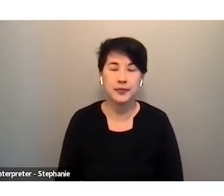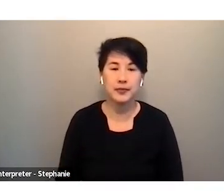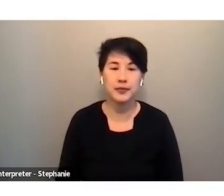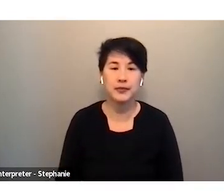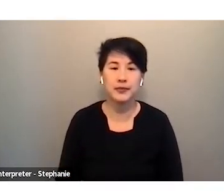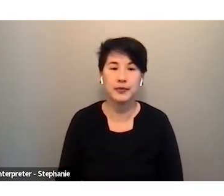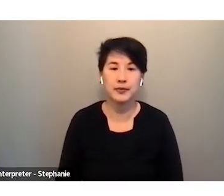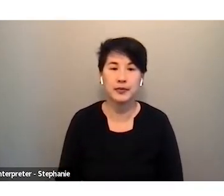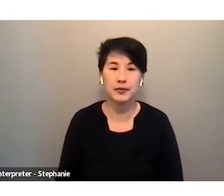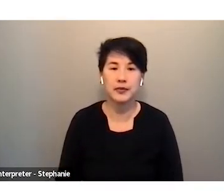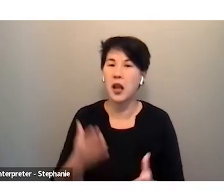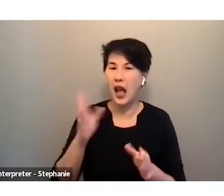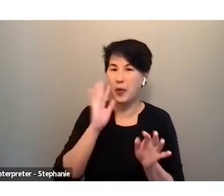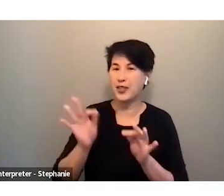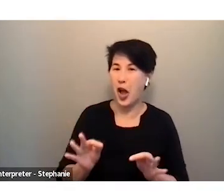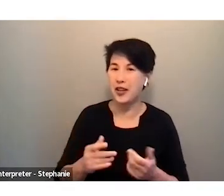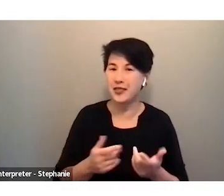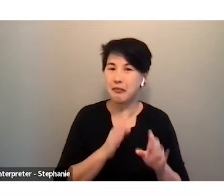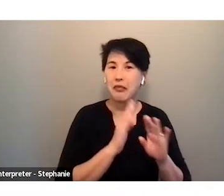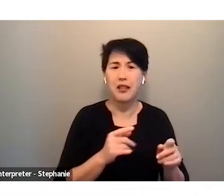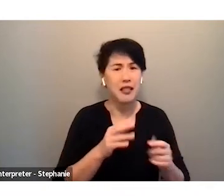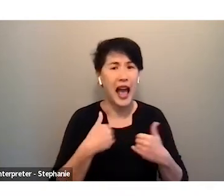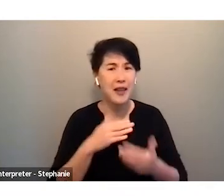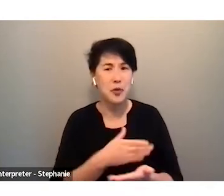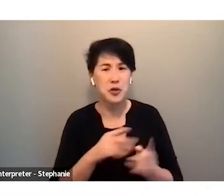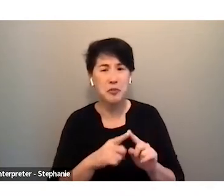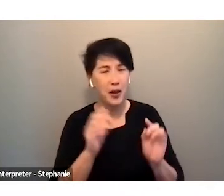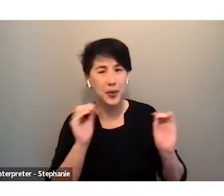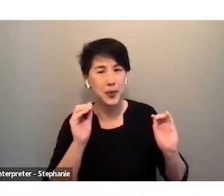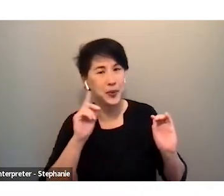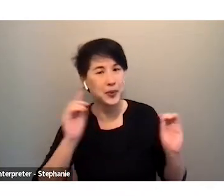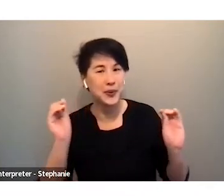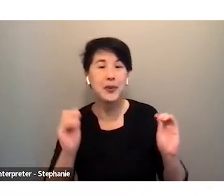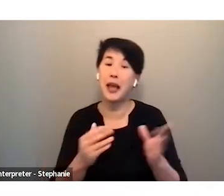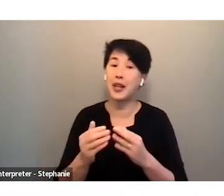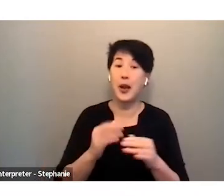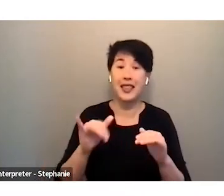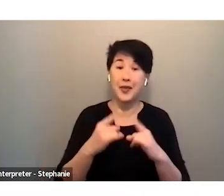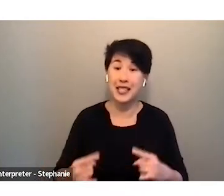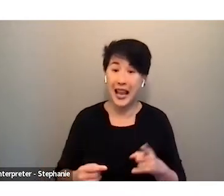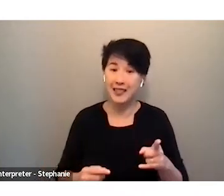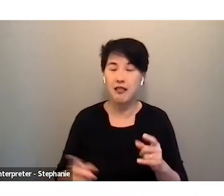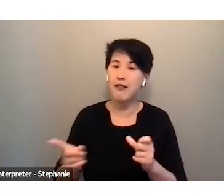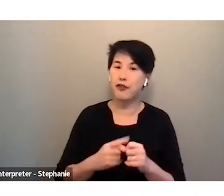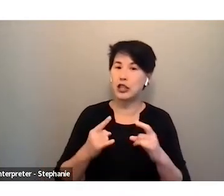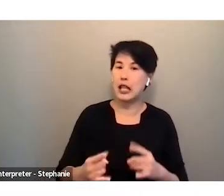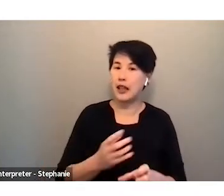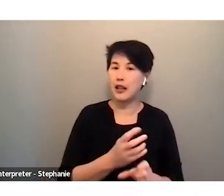Okay, maybe I should talk through it, because I did have music. But yeah, so this was the tent that I got, the first tent. I actually had a couple, but I worked